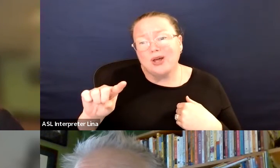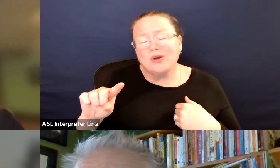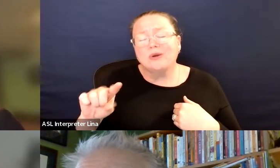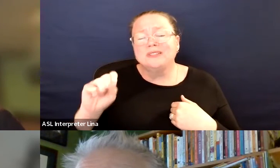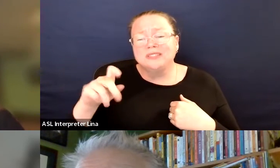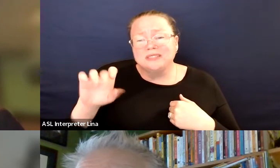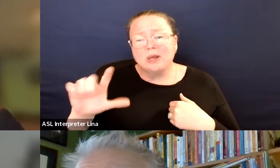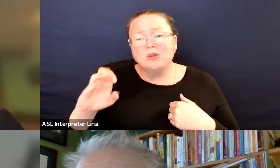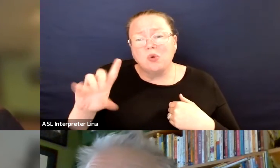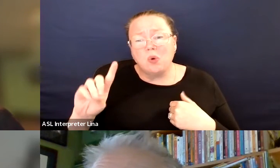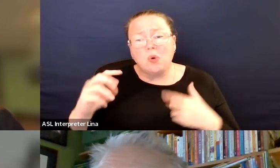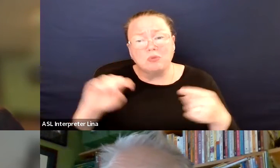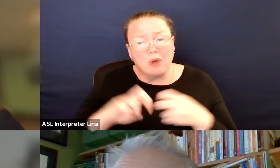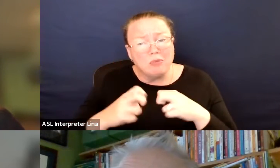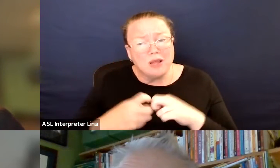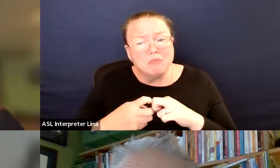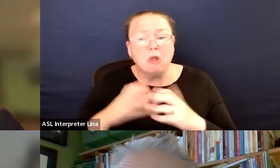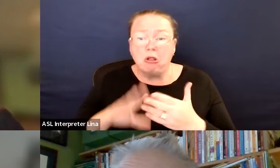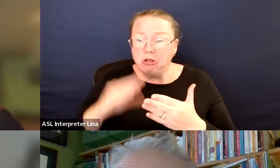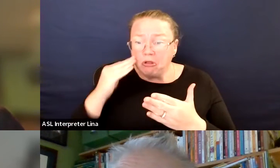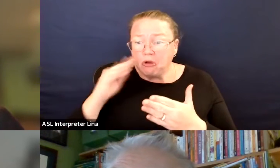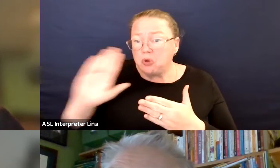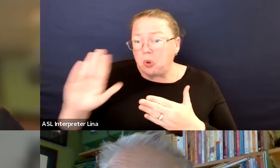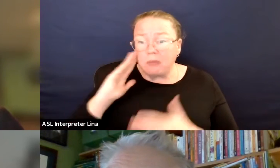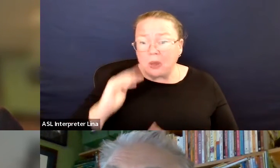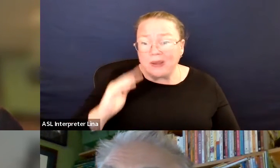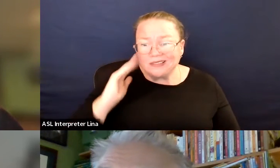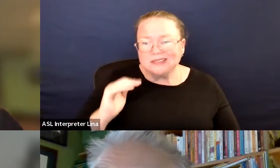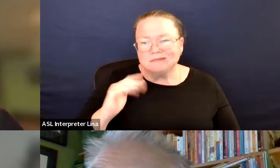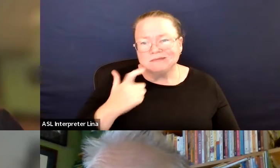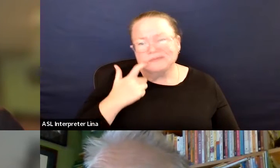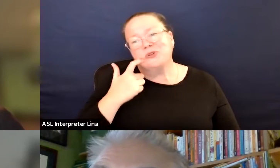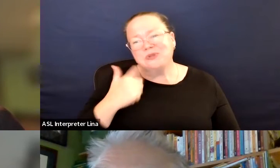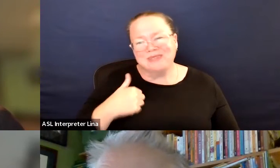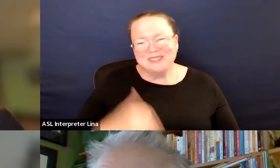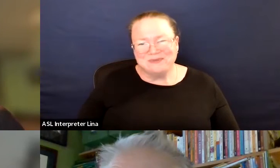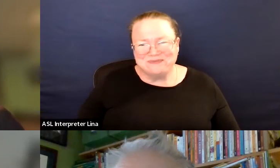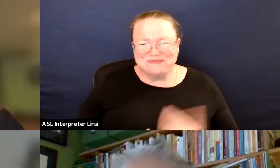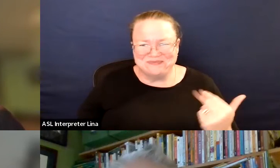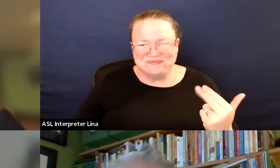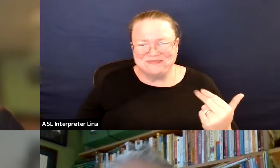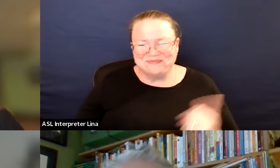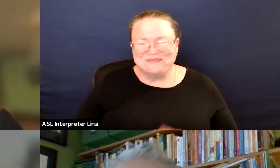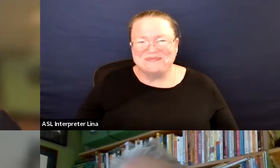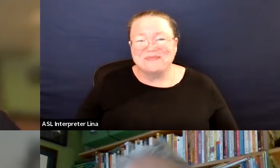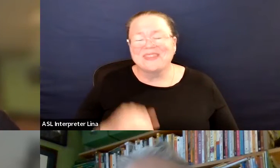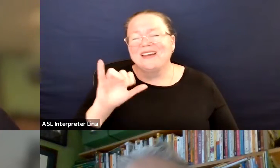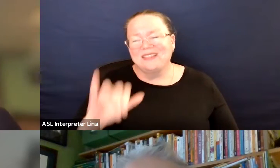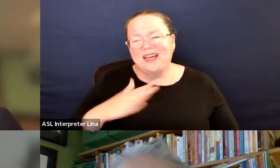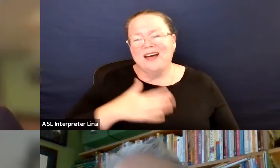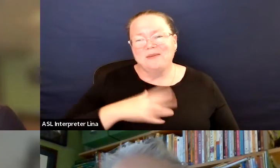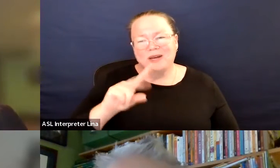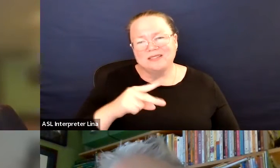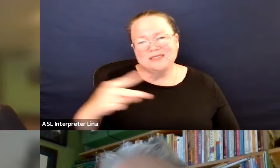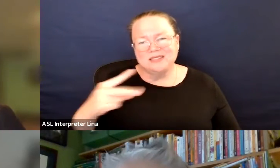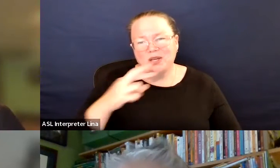cord injuries that might be able to learn from your experiences. And they had me hooked. So that was my second role